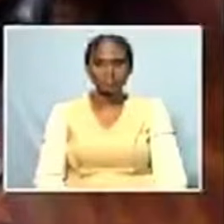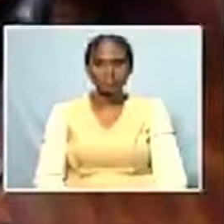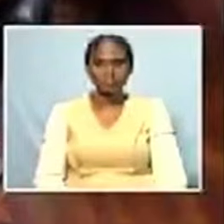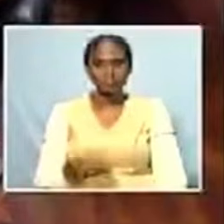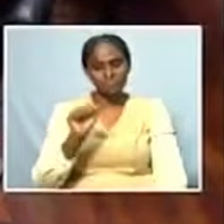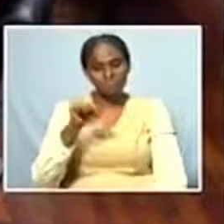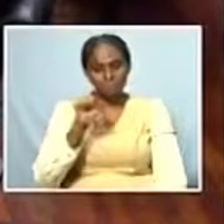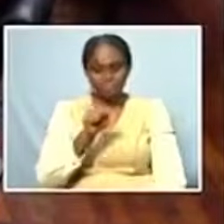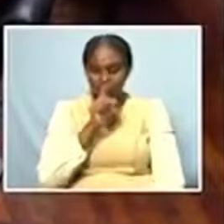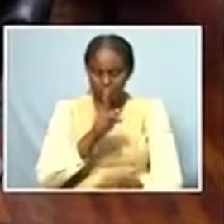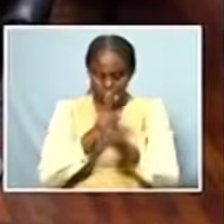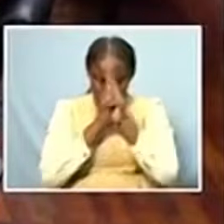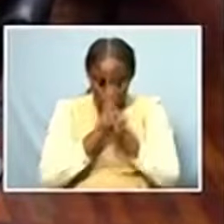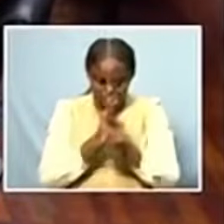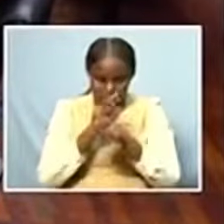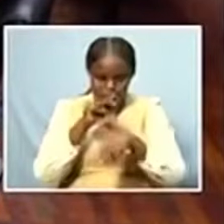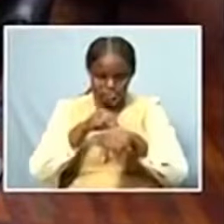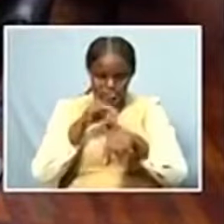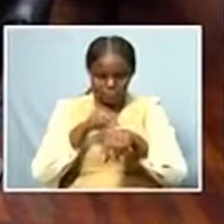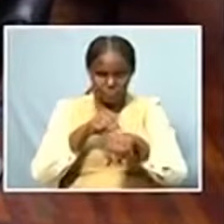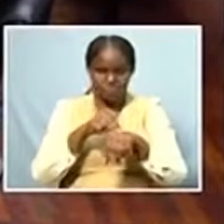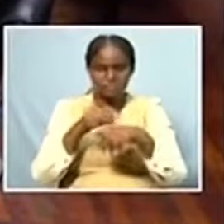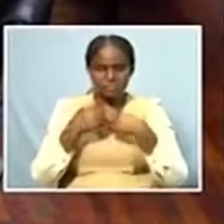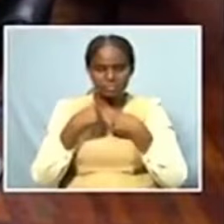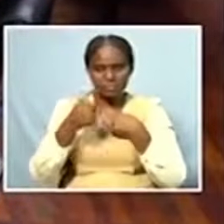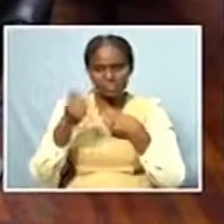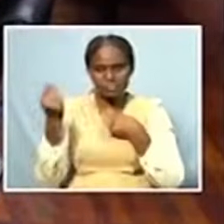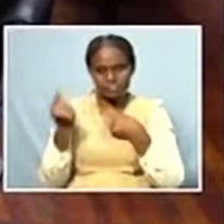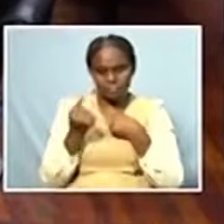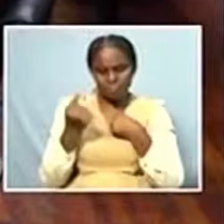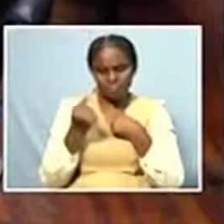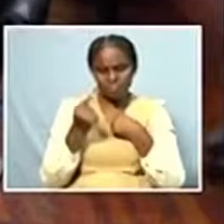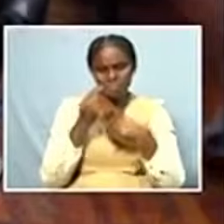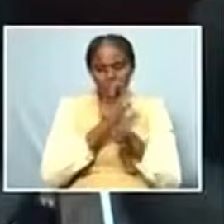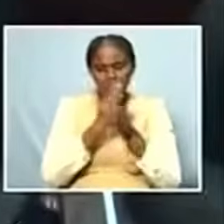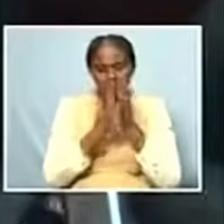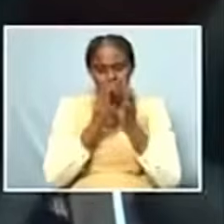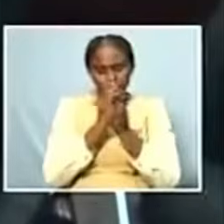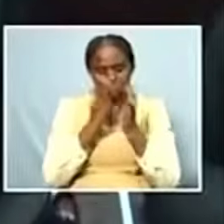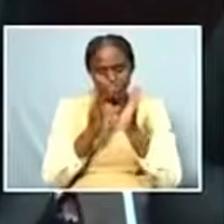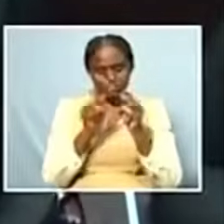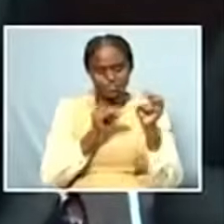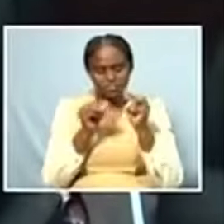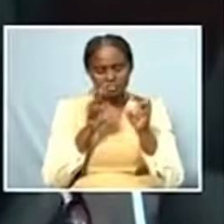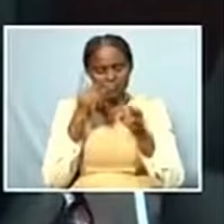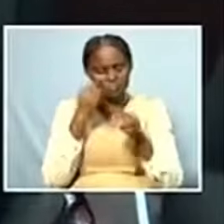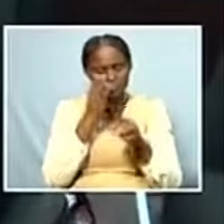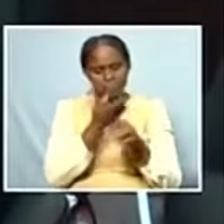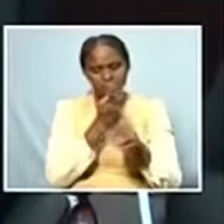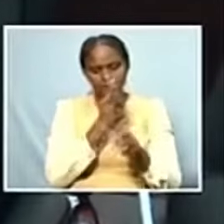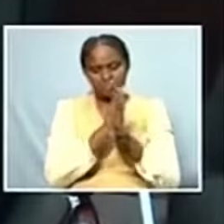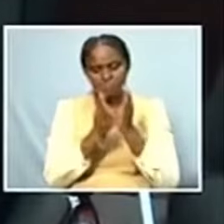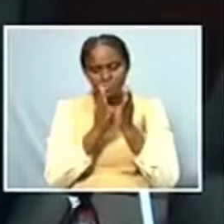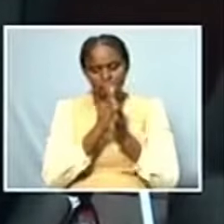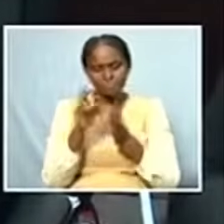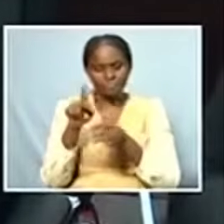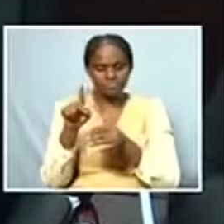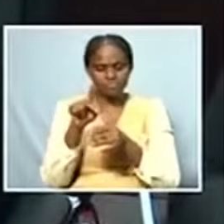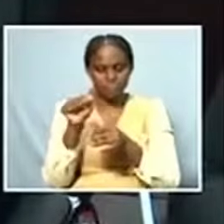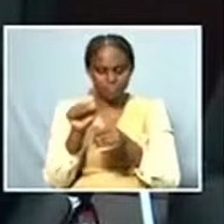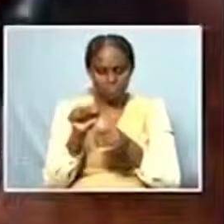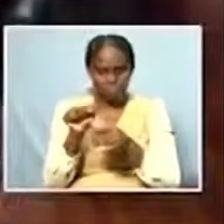Yes, Honorable Miller. As he is coming, was he the contract manager for these contracts? The PS?